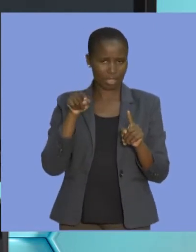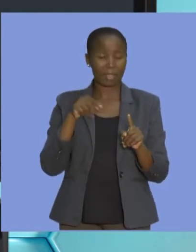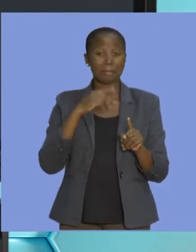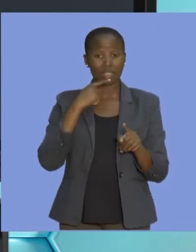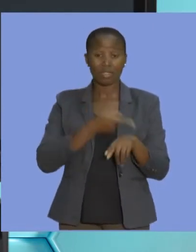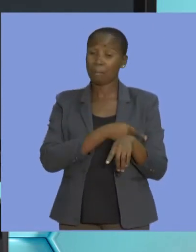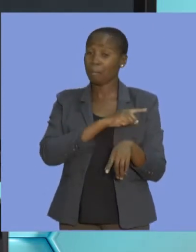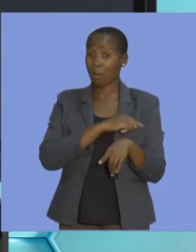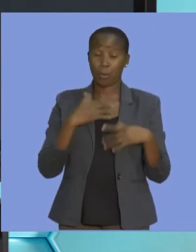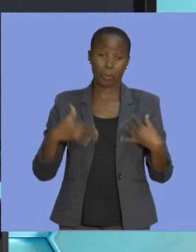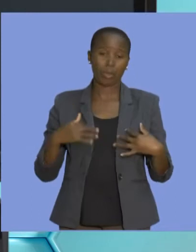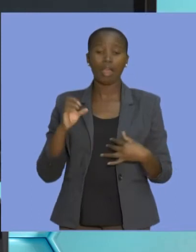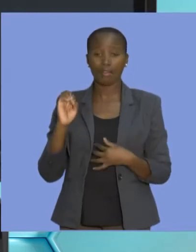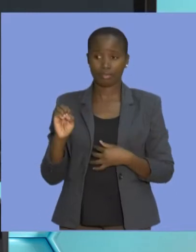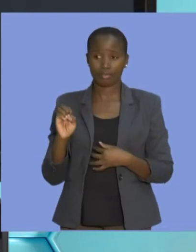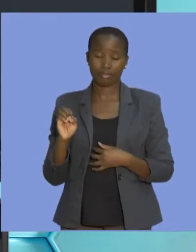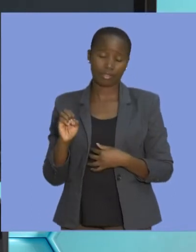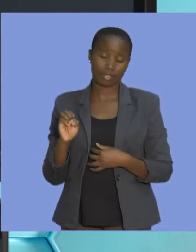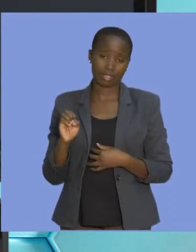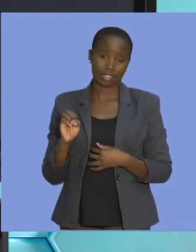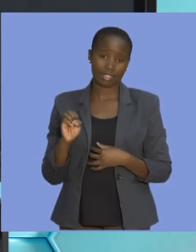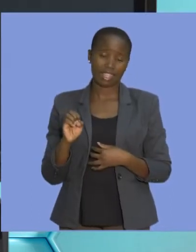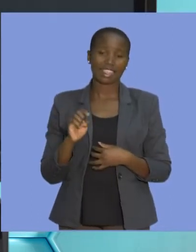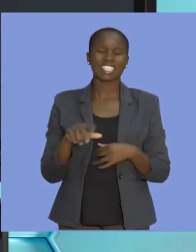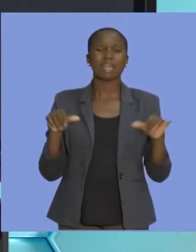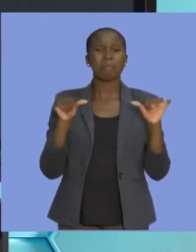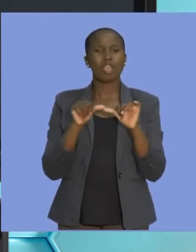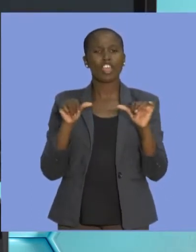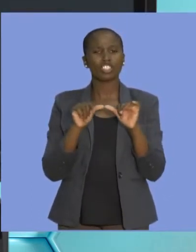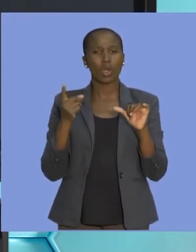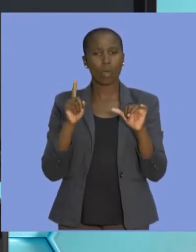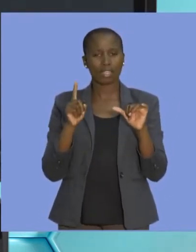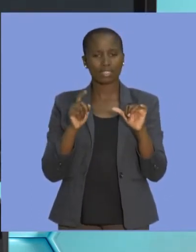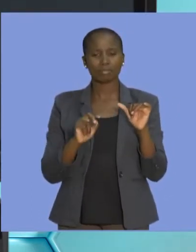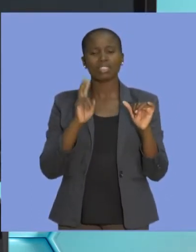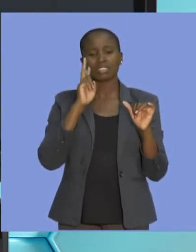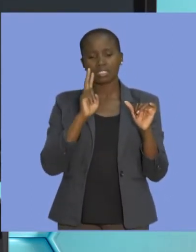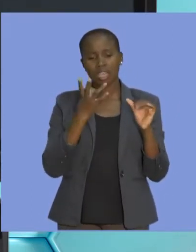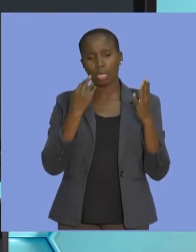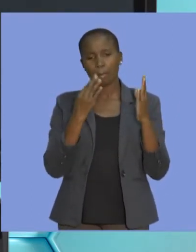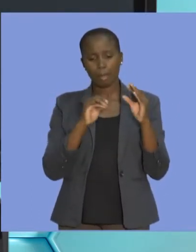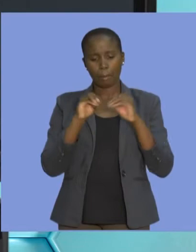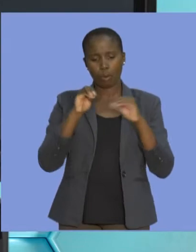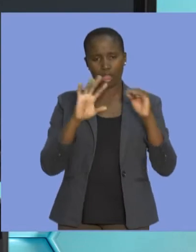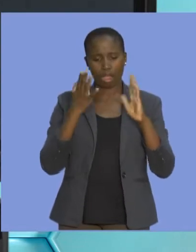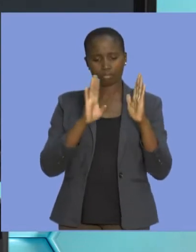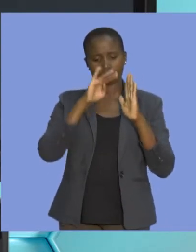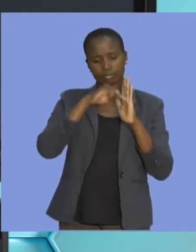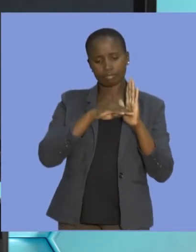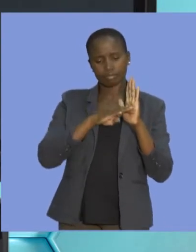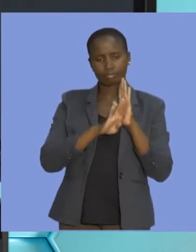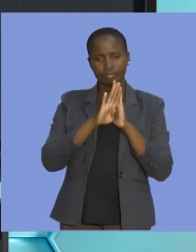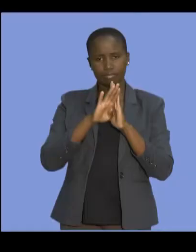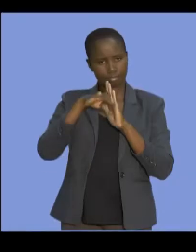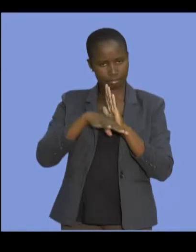dispersion. Okay, and it measures the movement in finance, the volatility. What are you talking about?